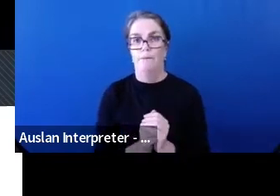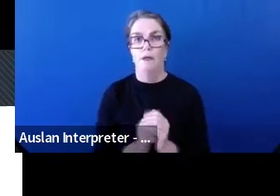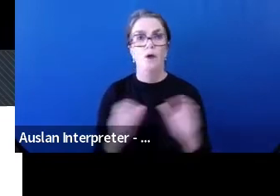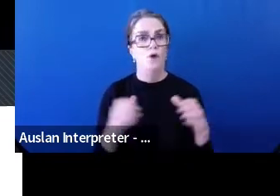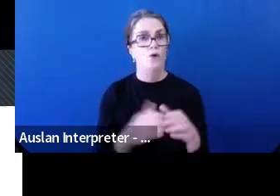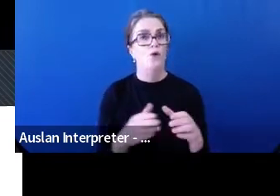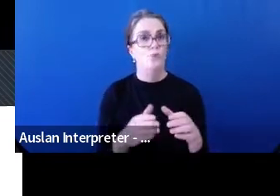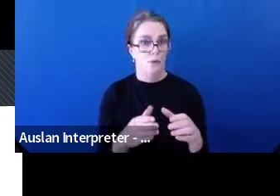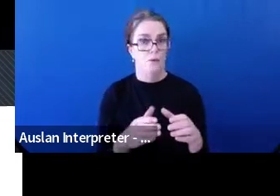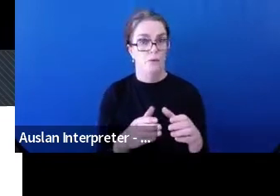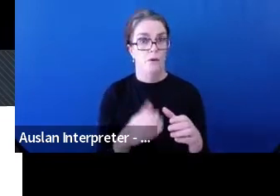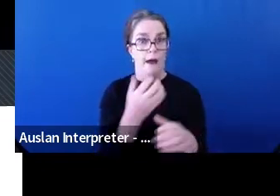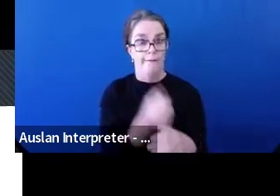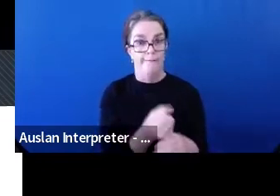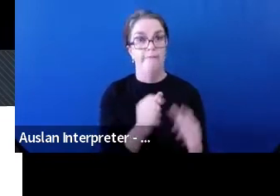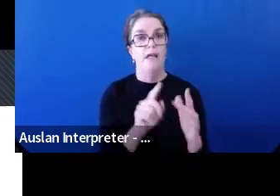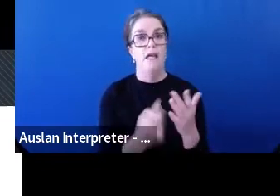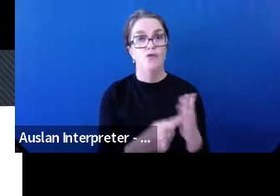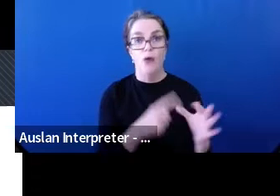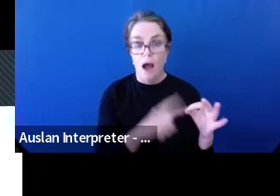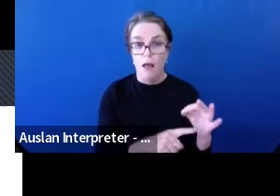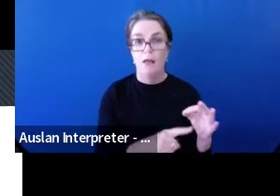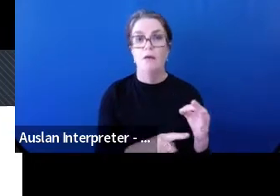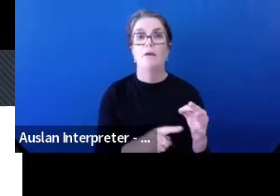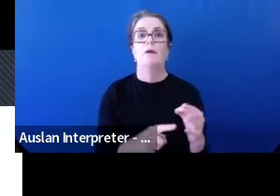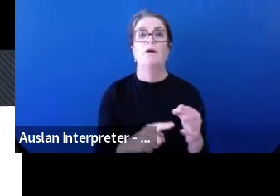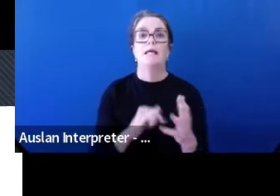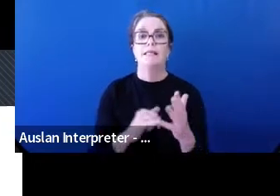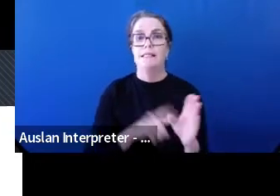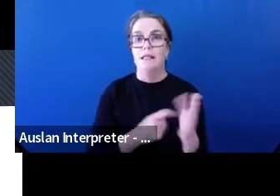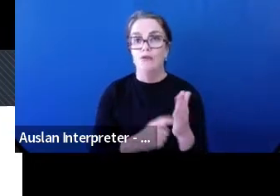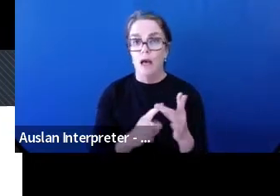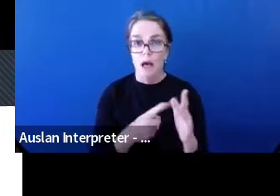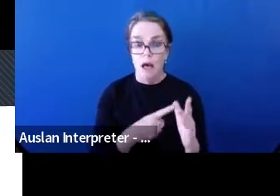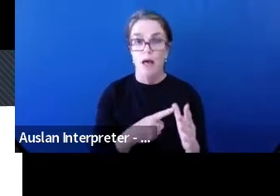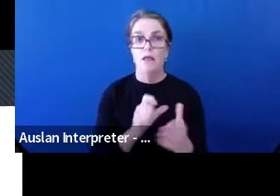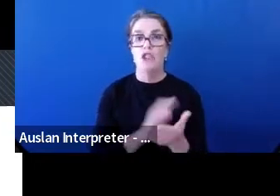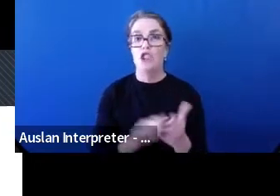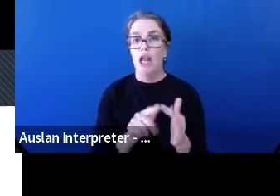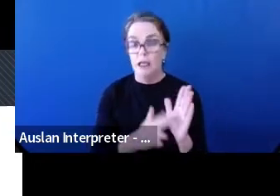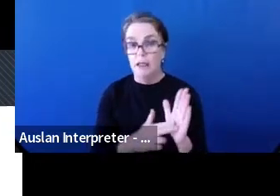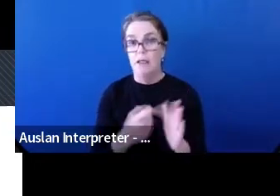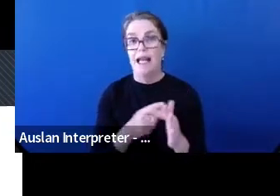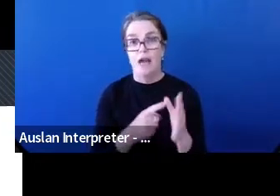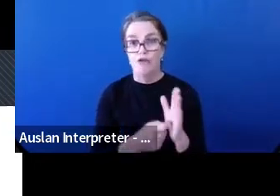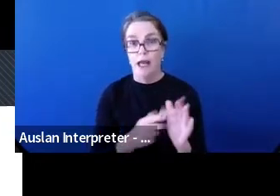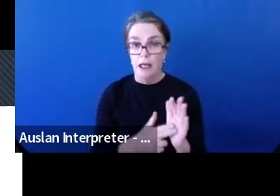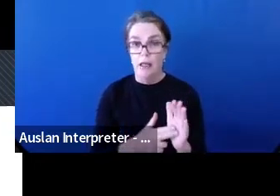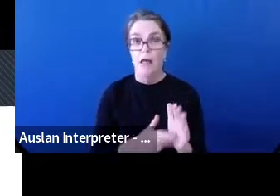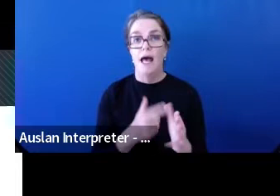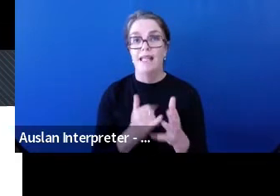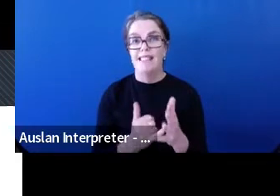on, Iraq, Syria, Chin, Karen, Assyrian,